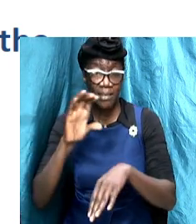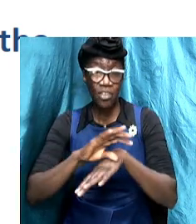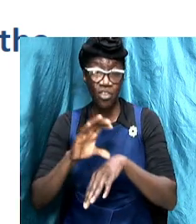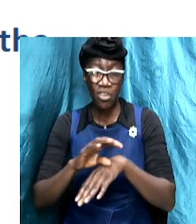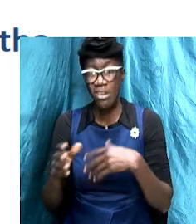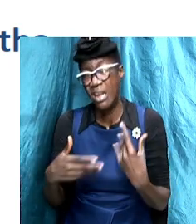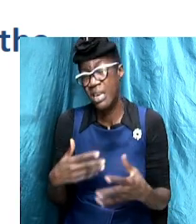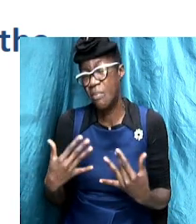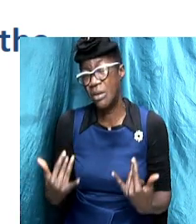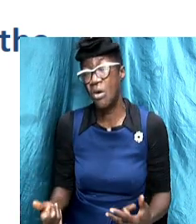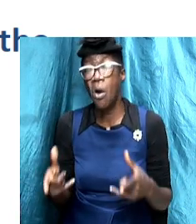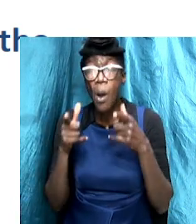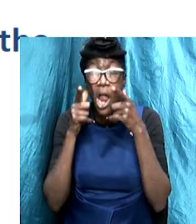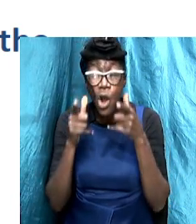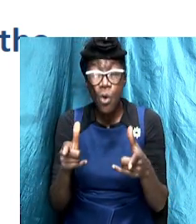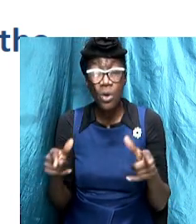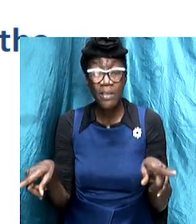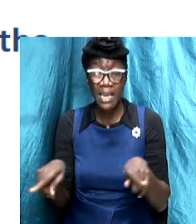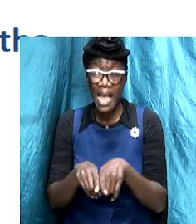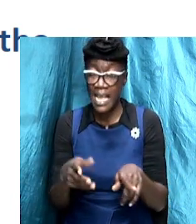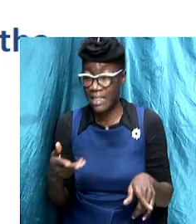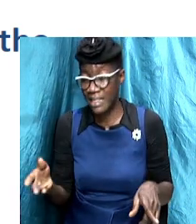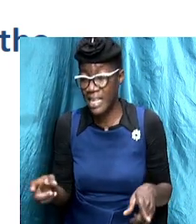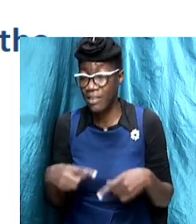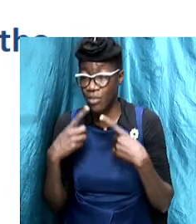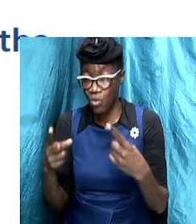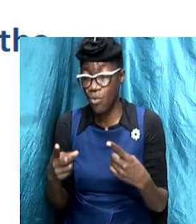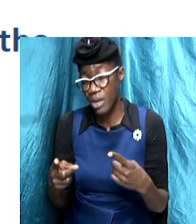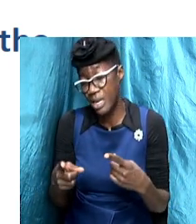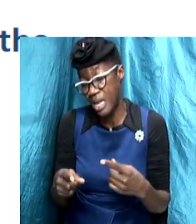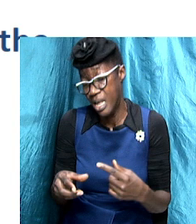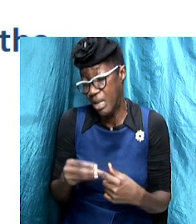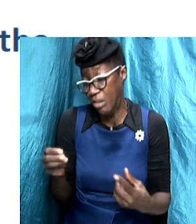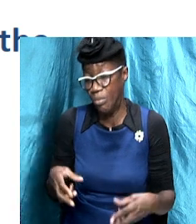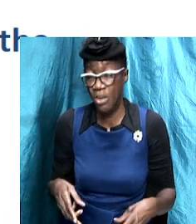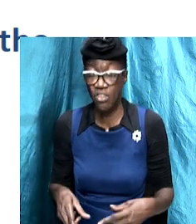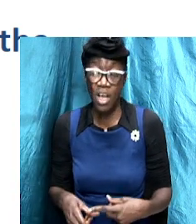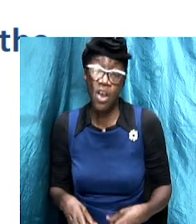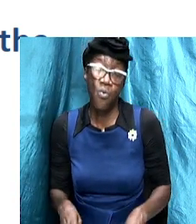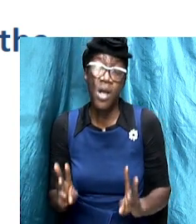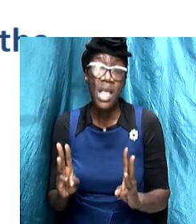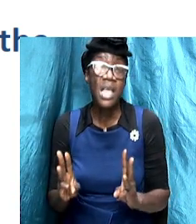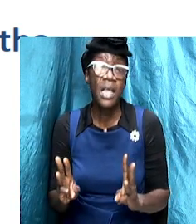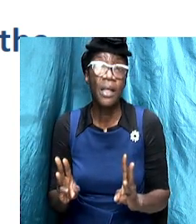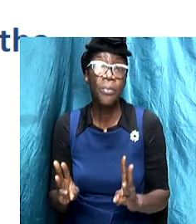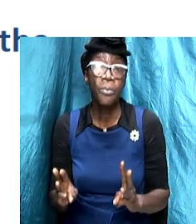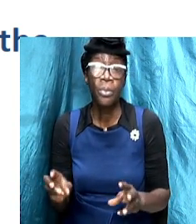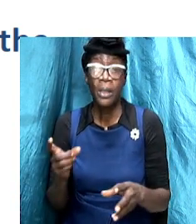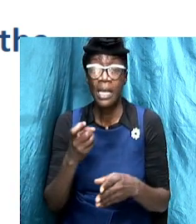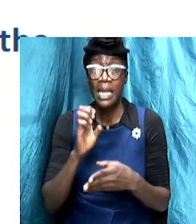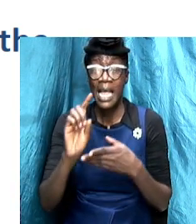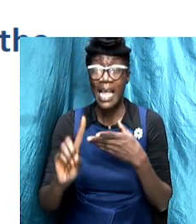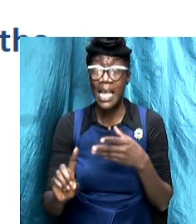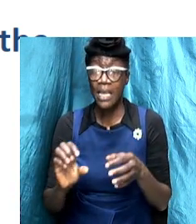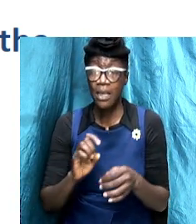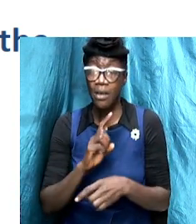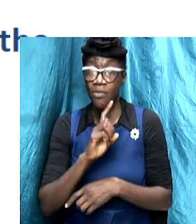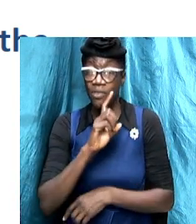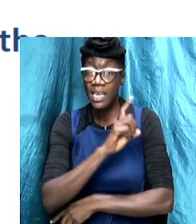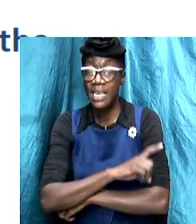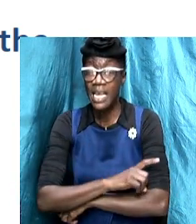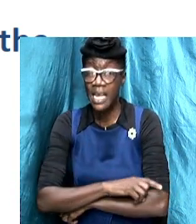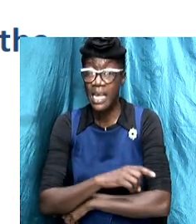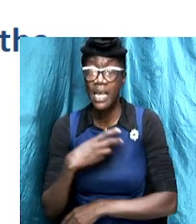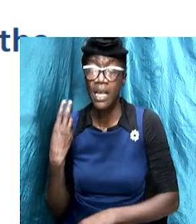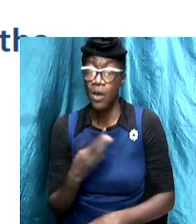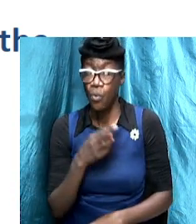it looks like things are going a particular way, amen, at the end of the day, we are